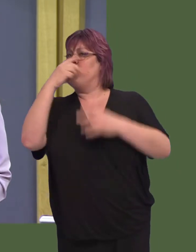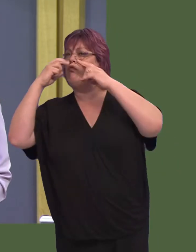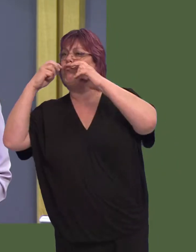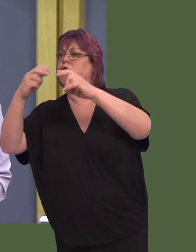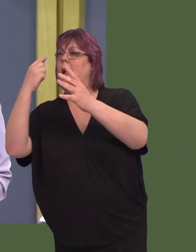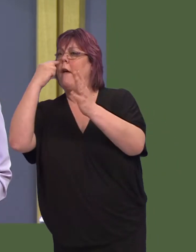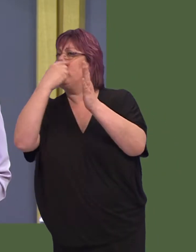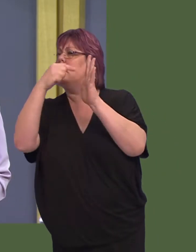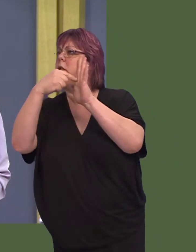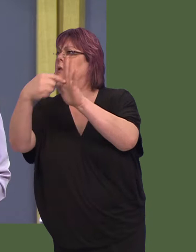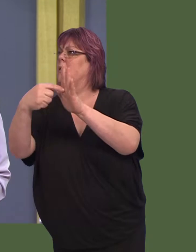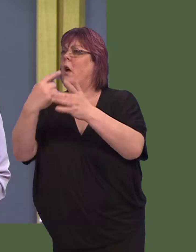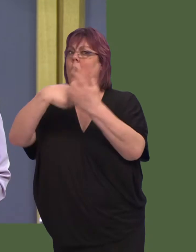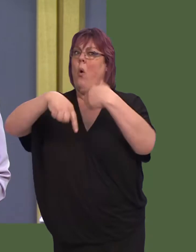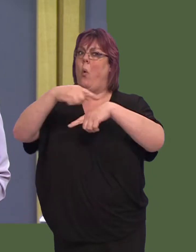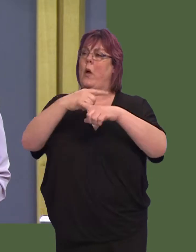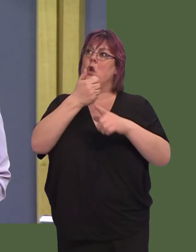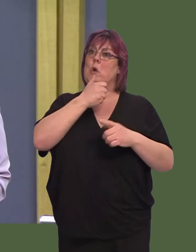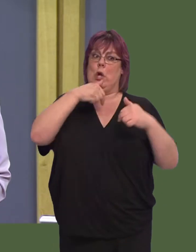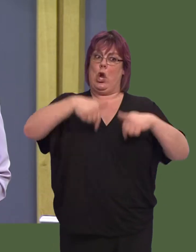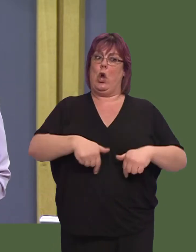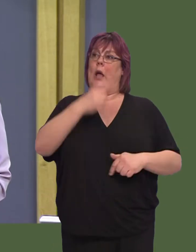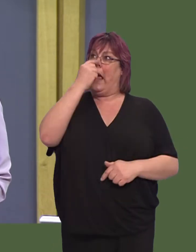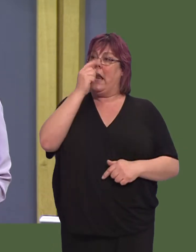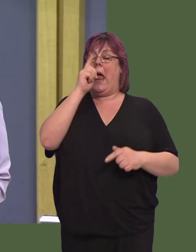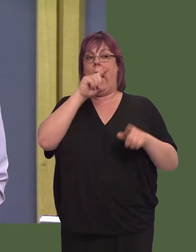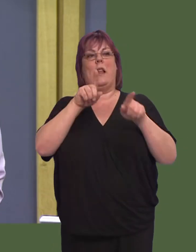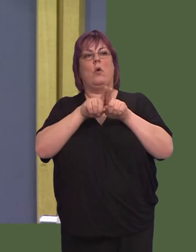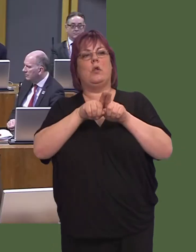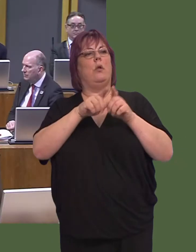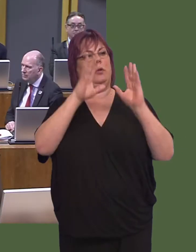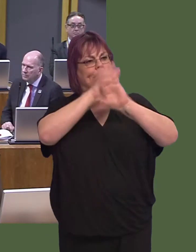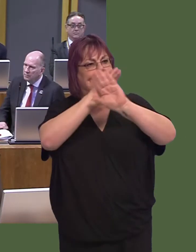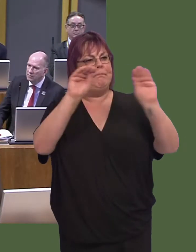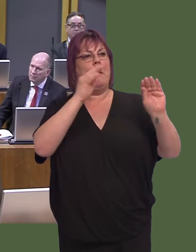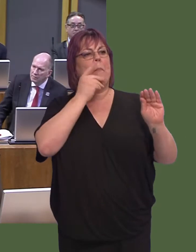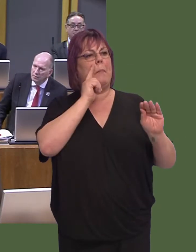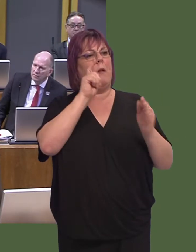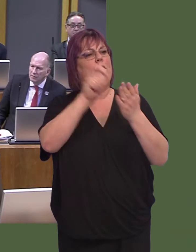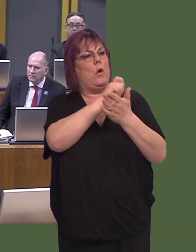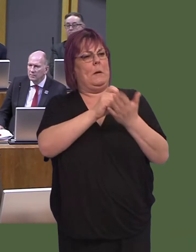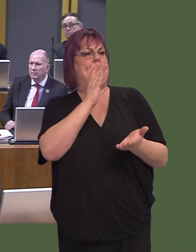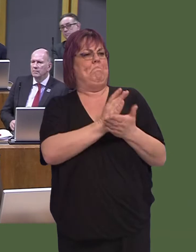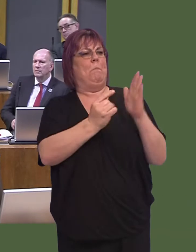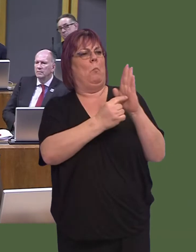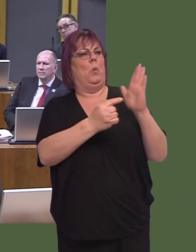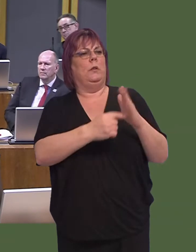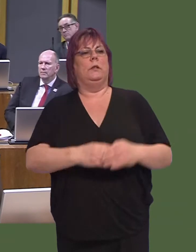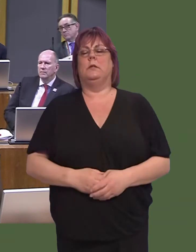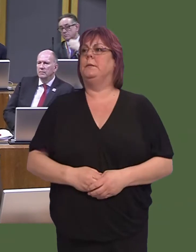best can we highlight the reasons why political participation is so crucial? Yes, it's difficult to know,